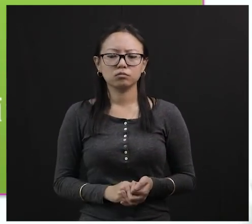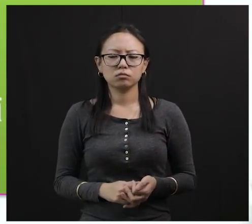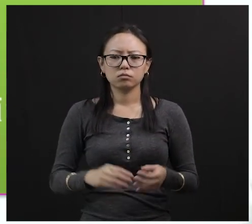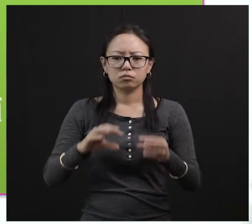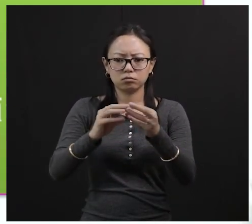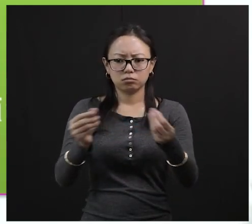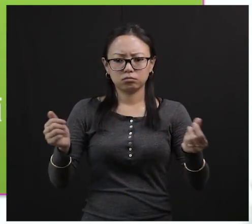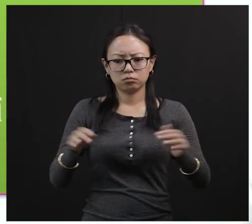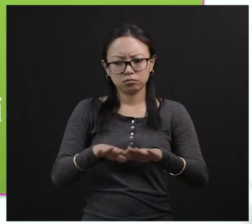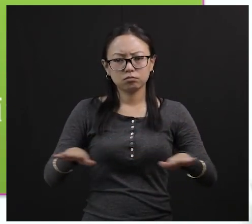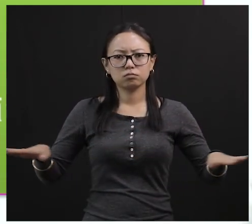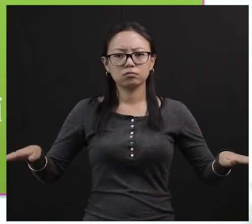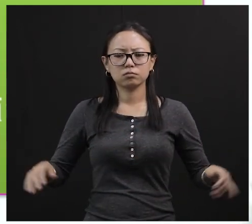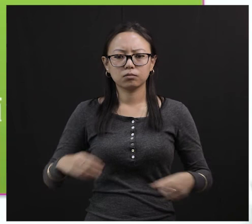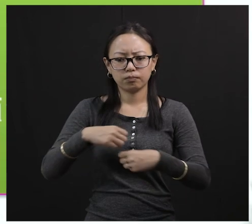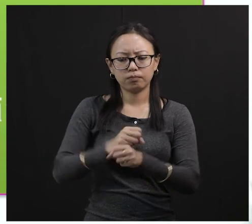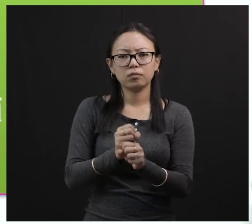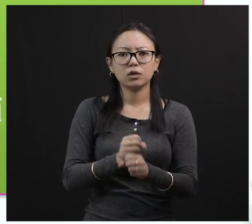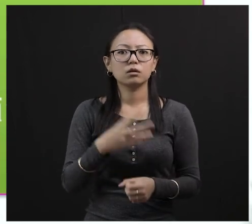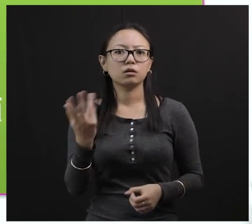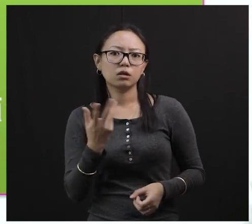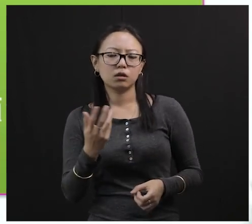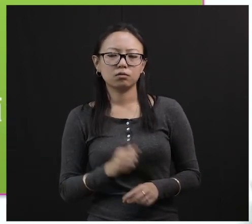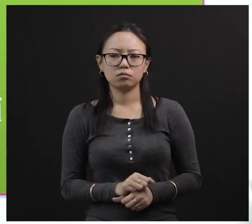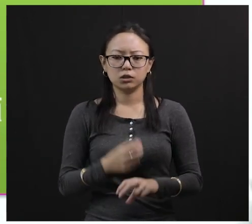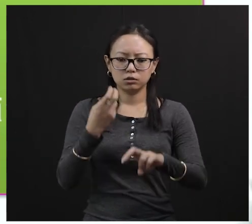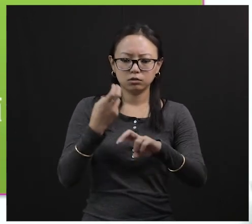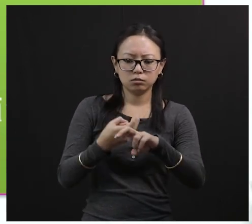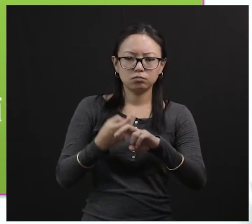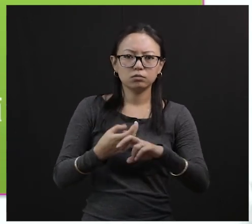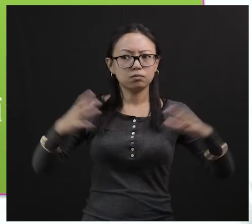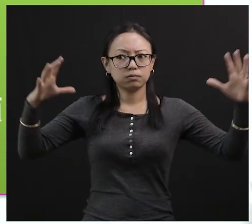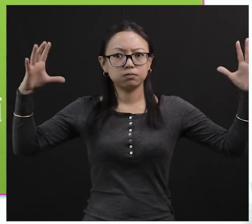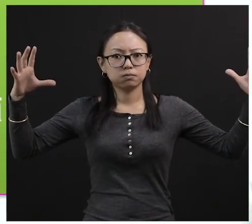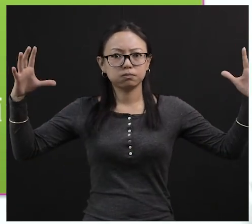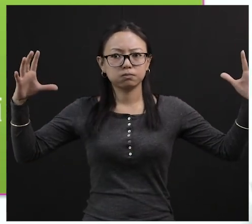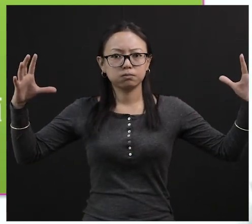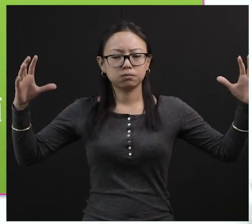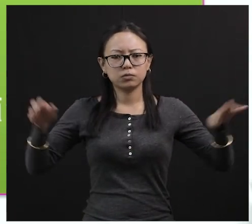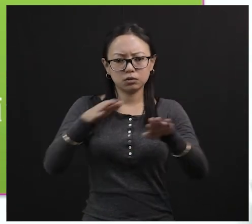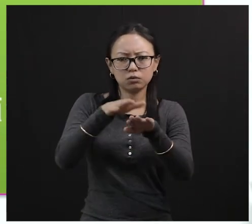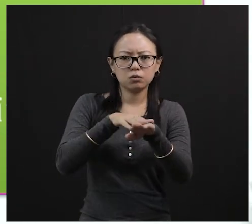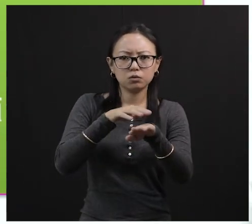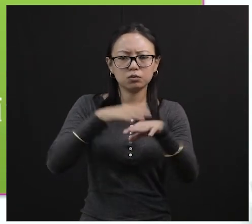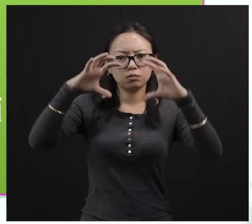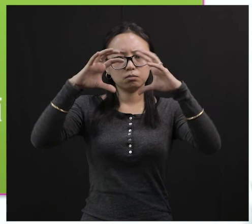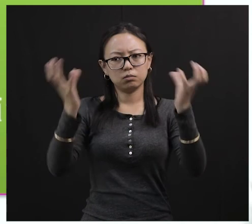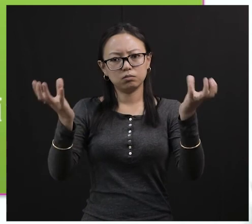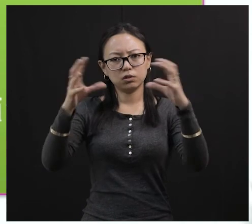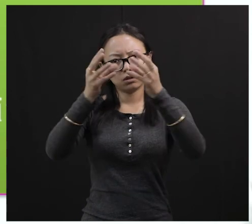formed? Soil is formed by breaking down of huge rock particles into small